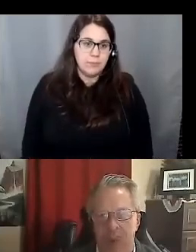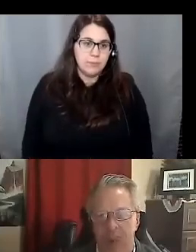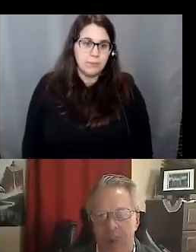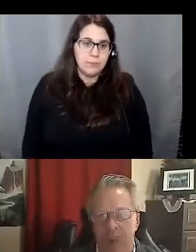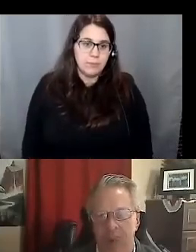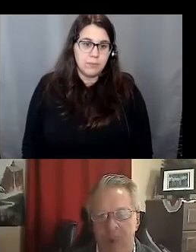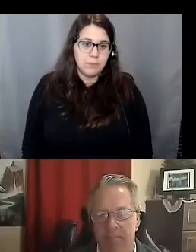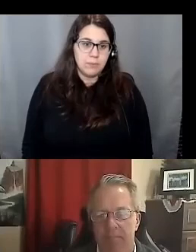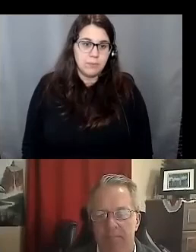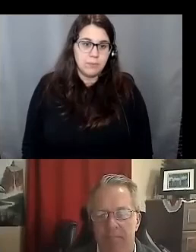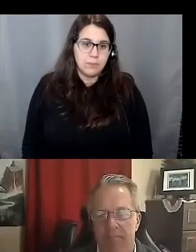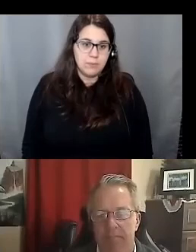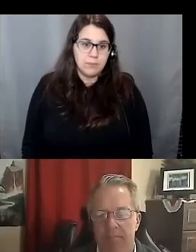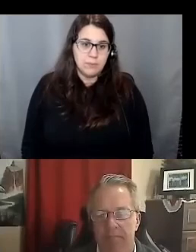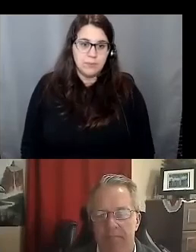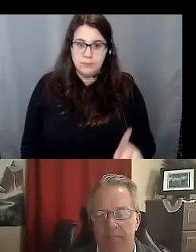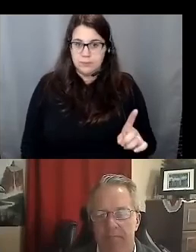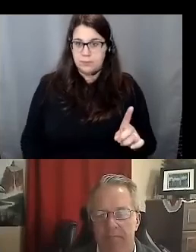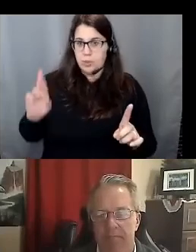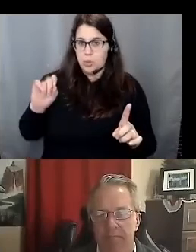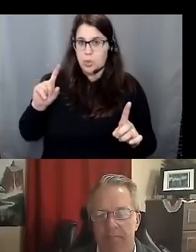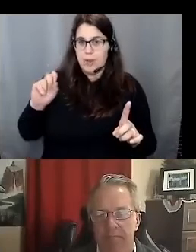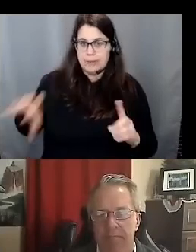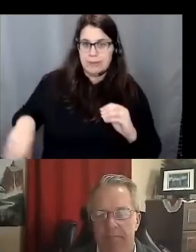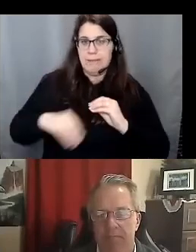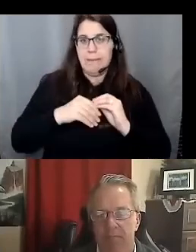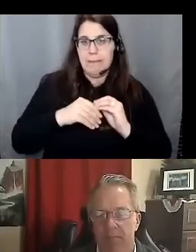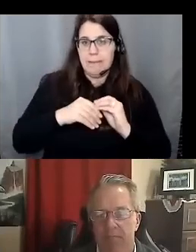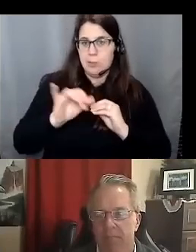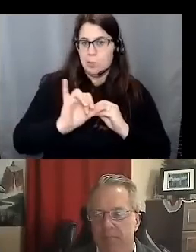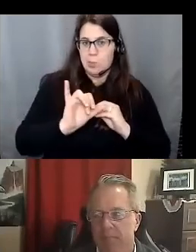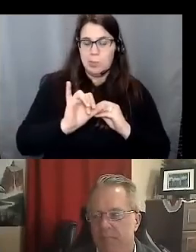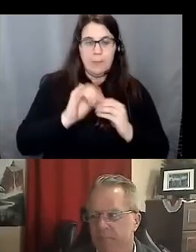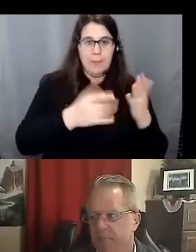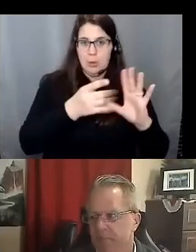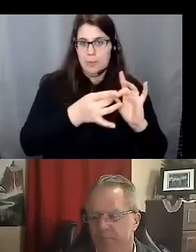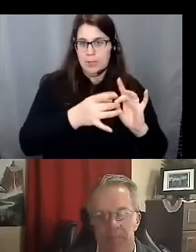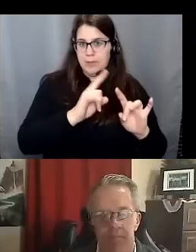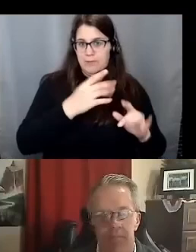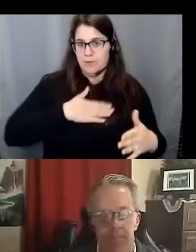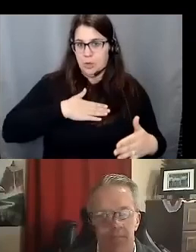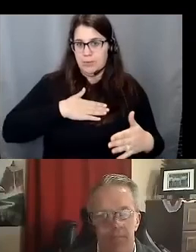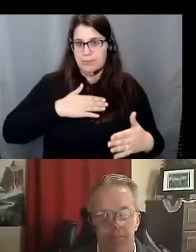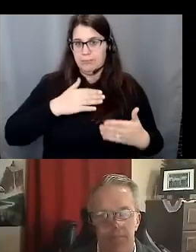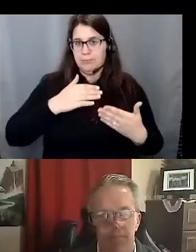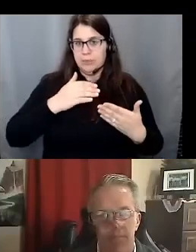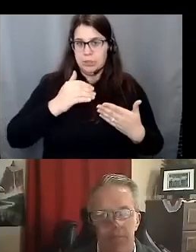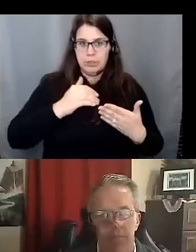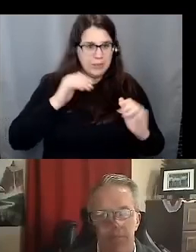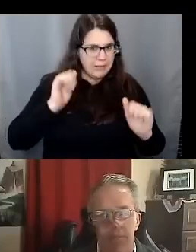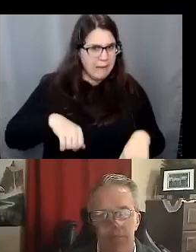Well, let me piggyback on that. And you may have mentioned this, Tom, and forgive me for missing that. Can you do a debit